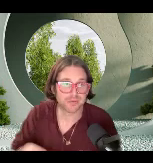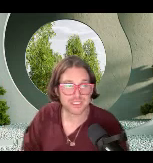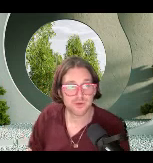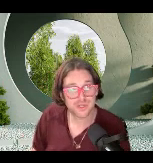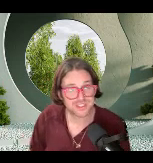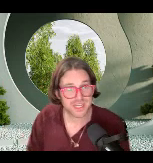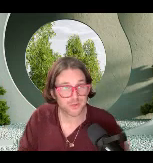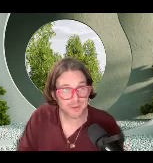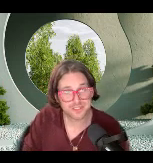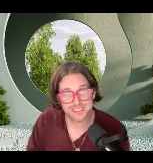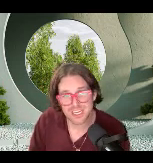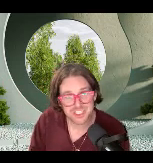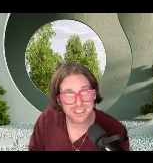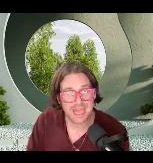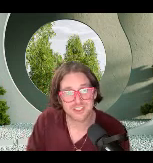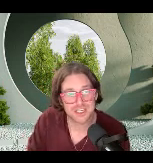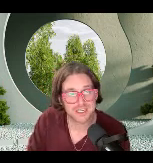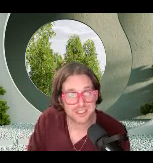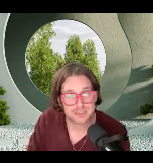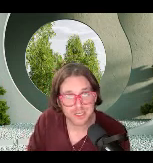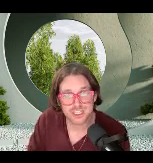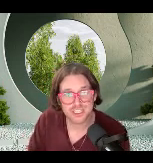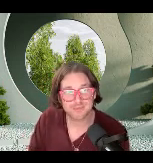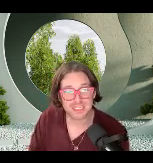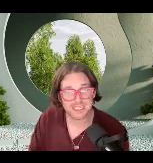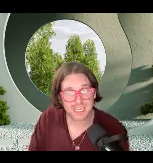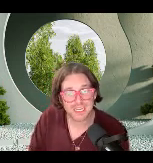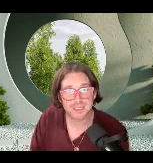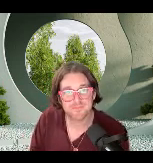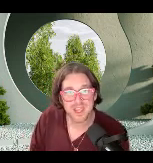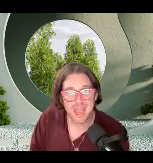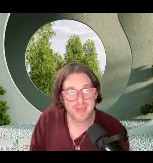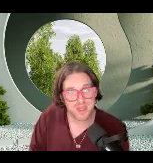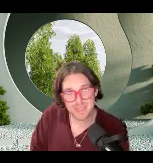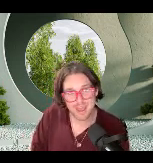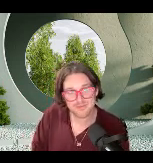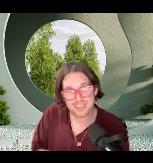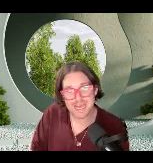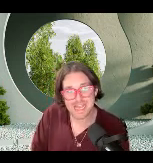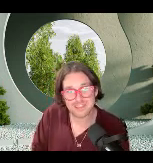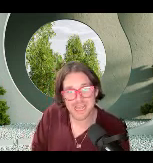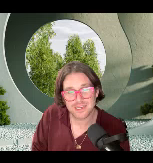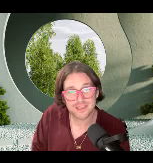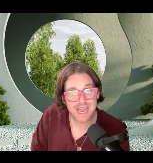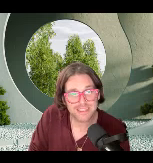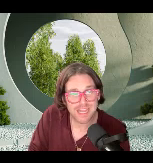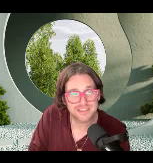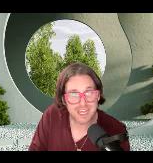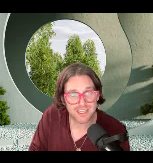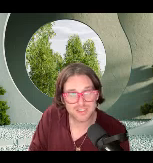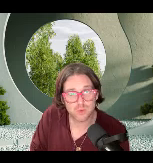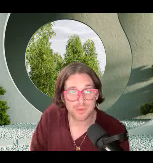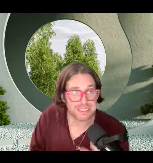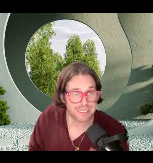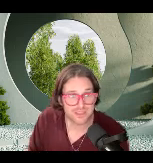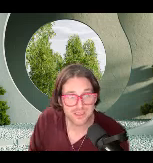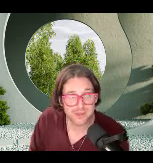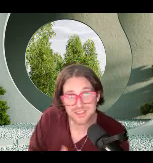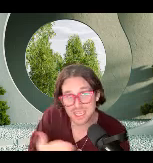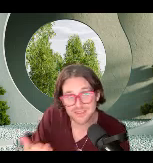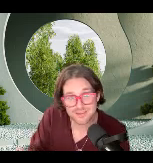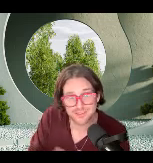the UDL principle, which is either representation, the action and expression, the engagement, and then we have the guideline. And the guidelines tell us what we